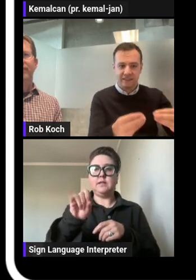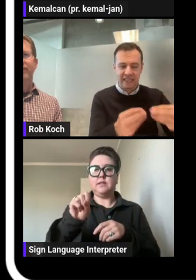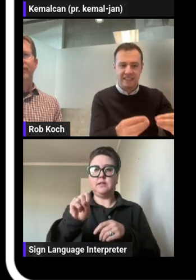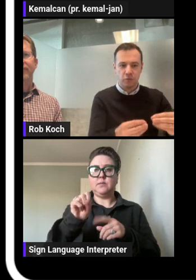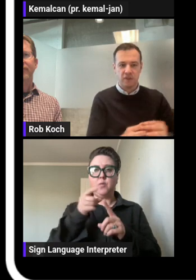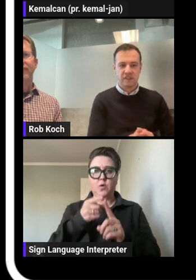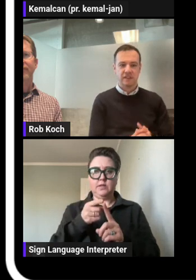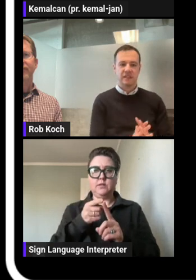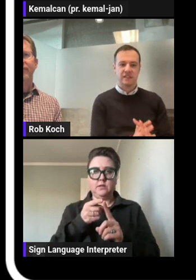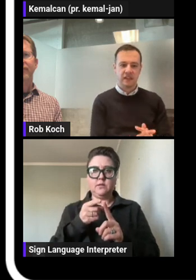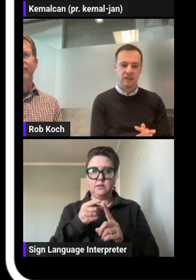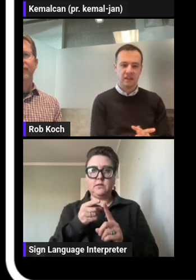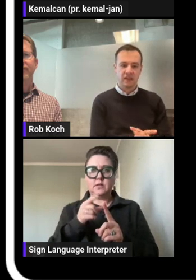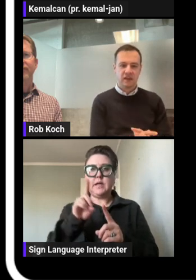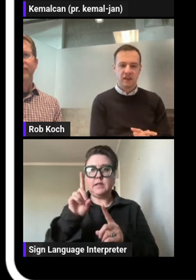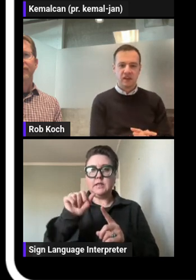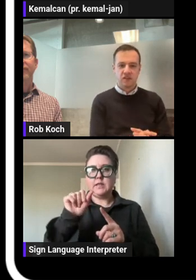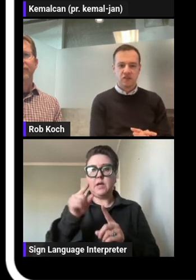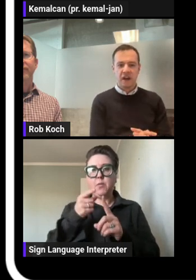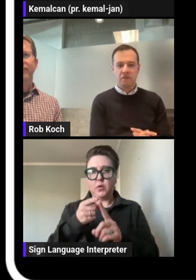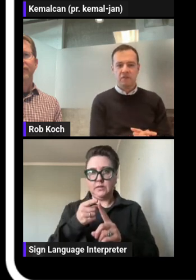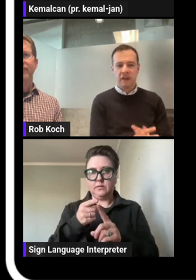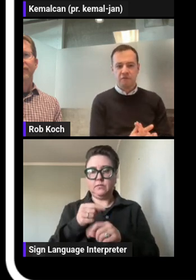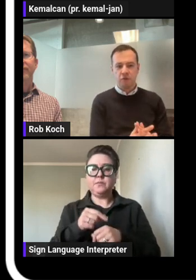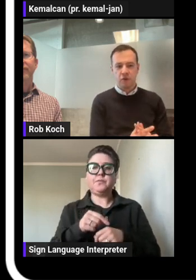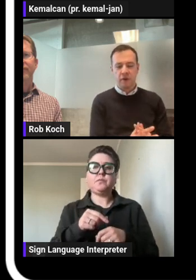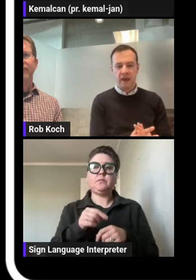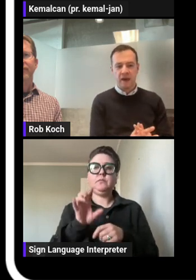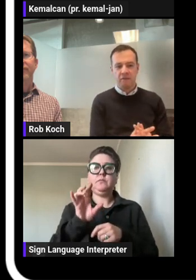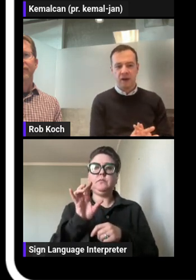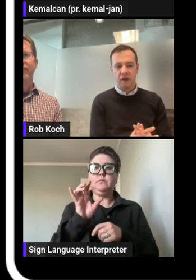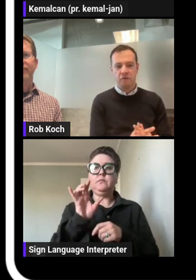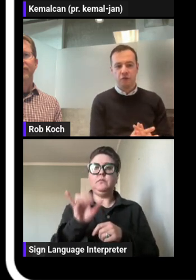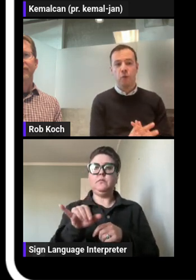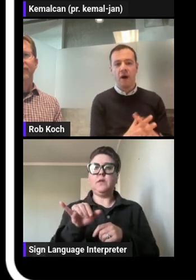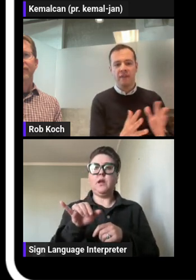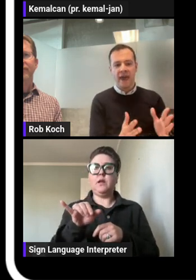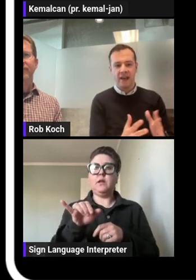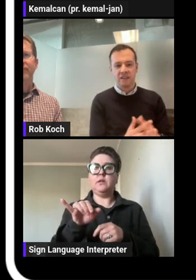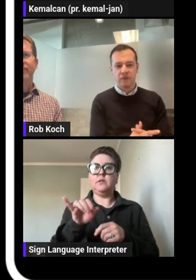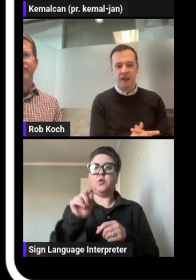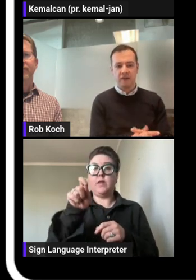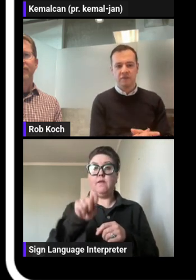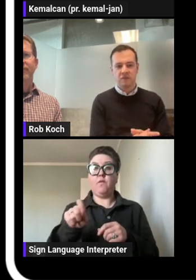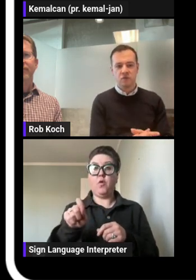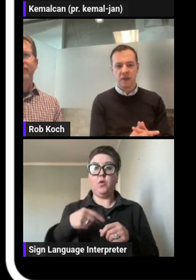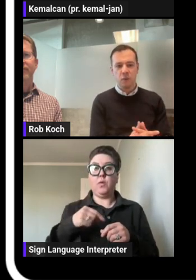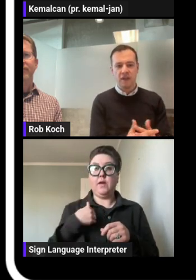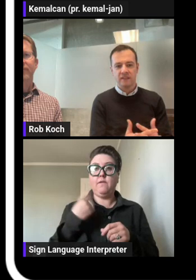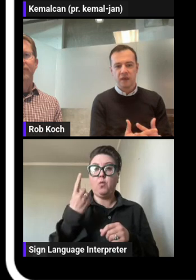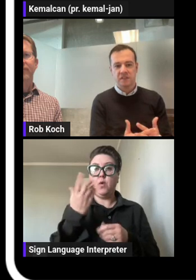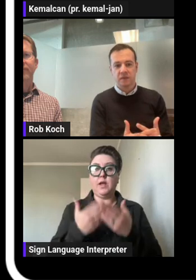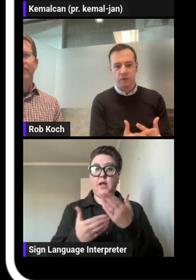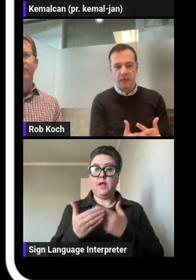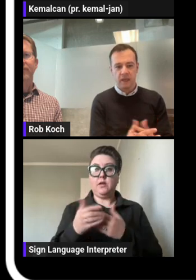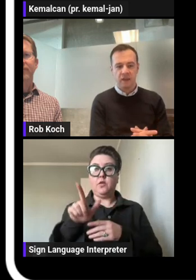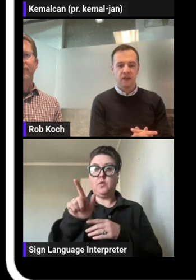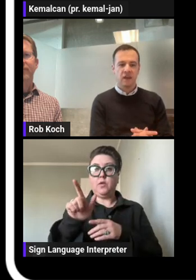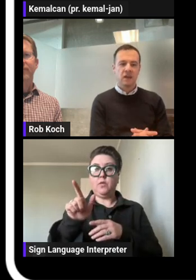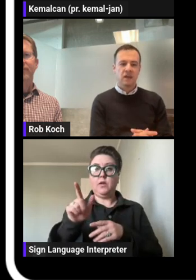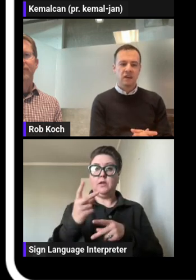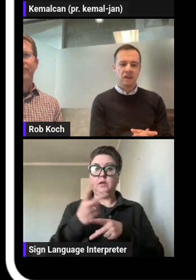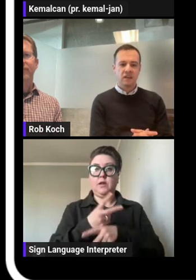like data points, let's say. So therefore, we have, for one hand, we have 21 times